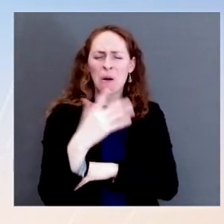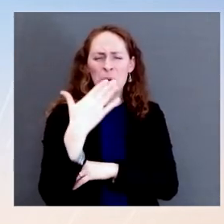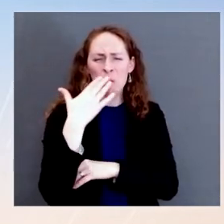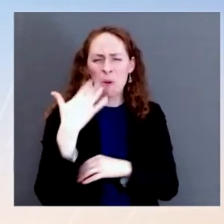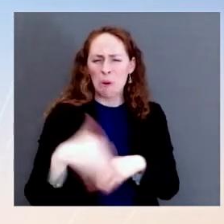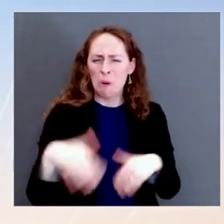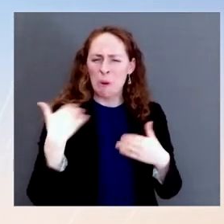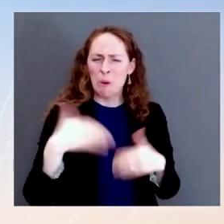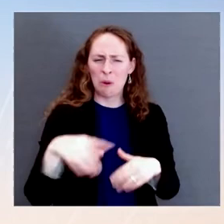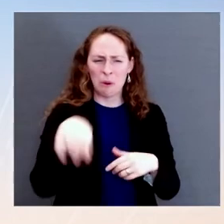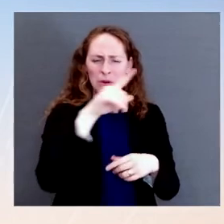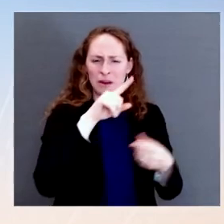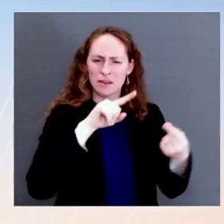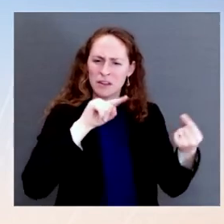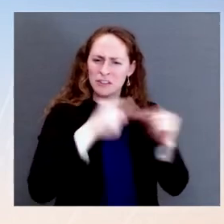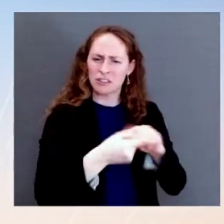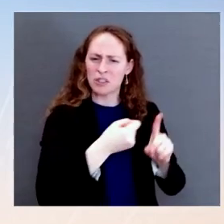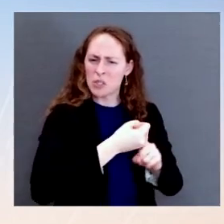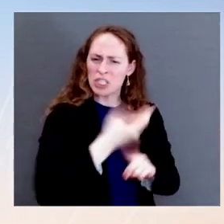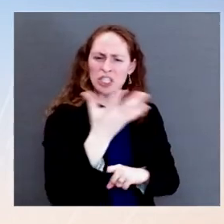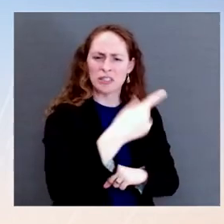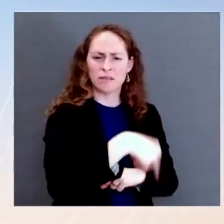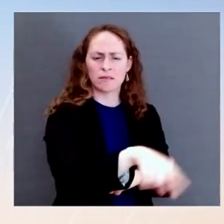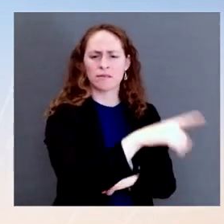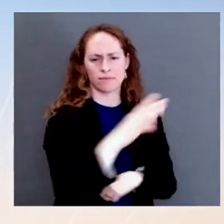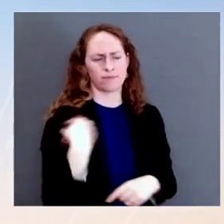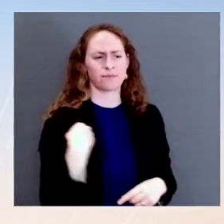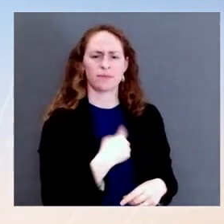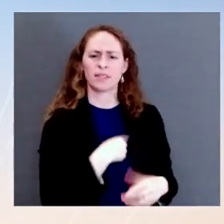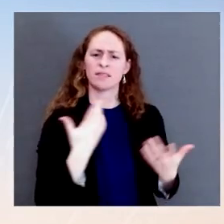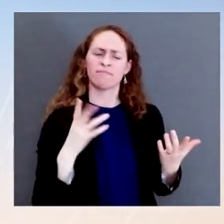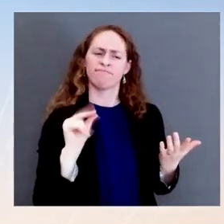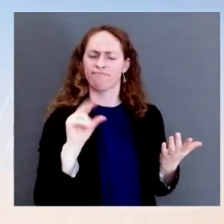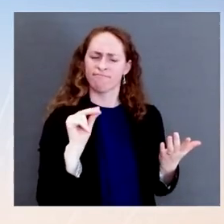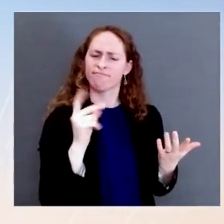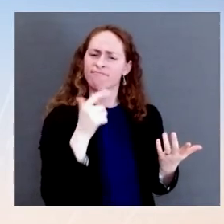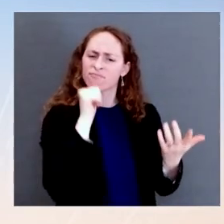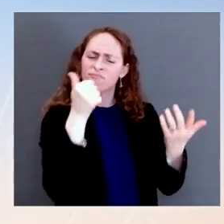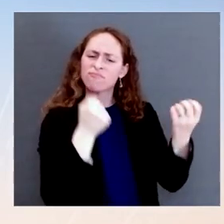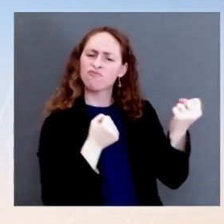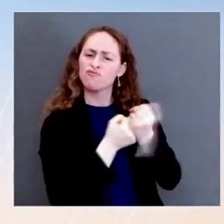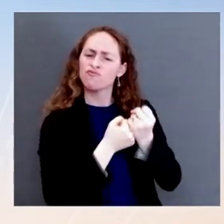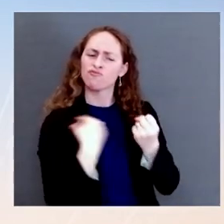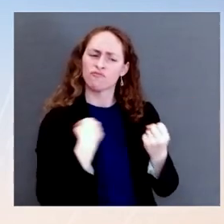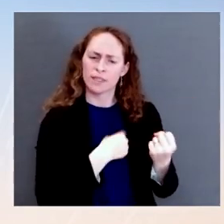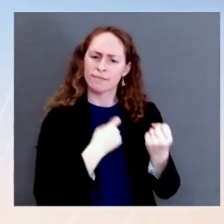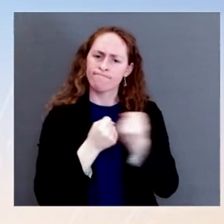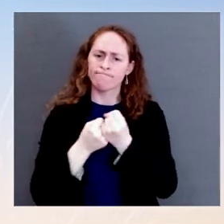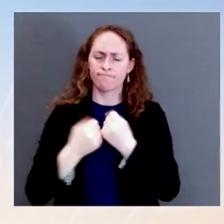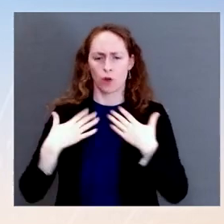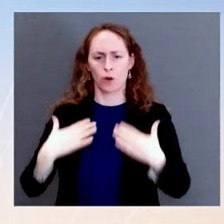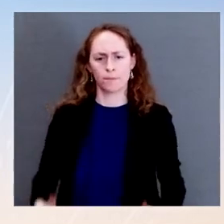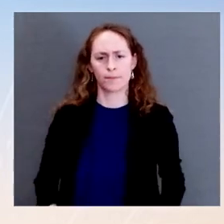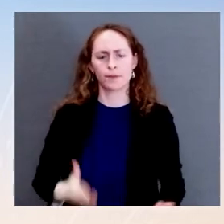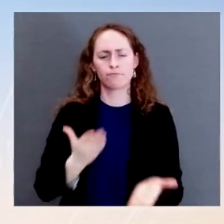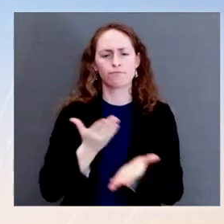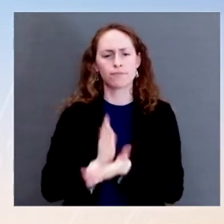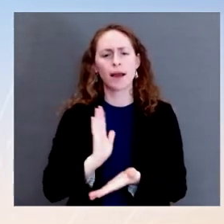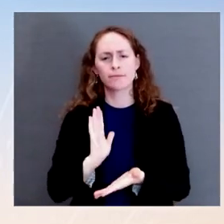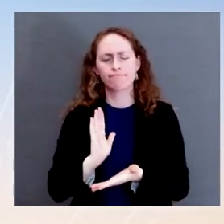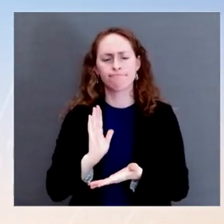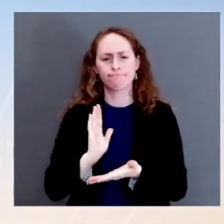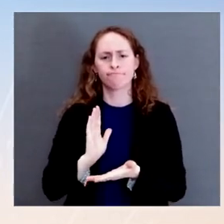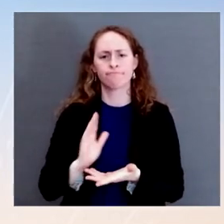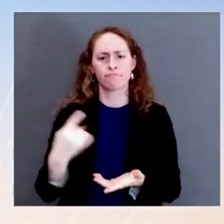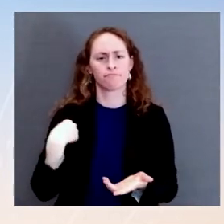of Americans. We have a fundamental commitment to promoting human rights, and we feel strongly in our position, and we will continue to take